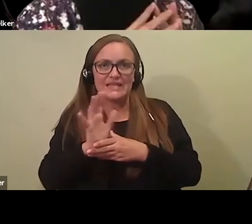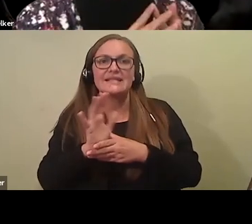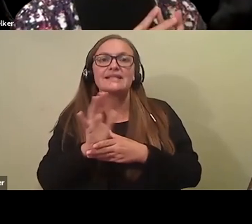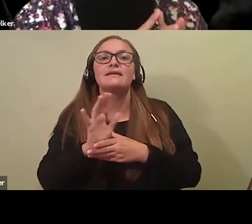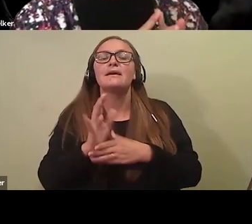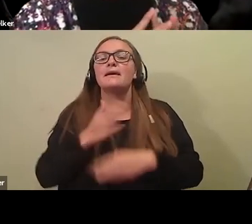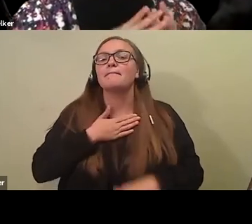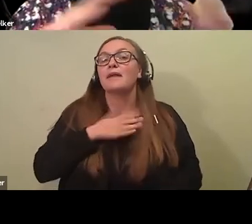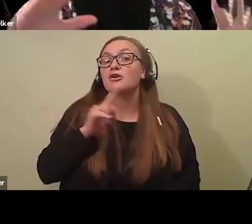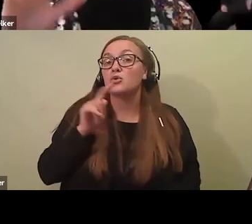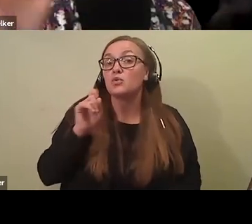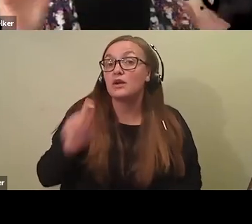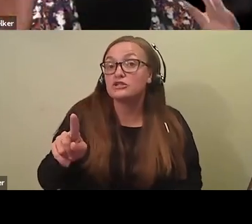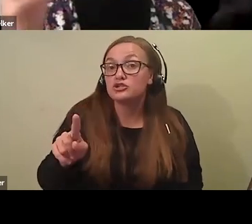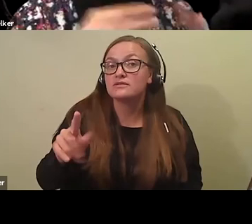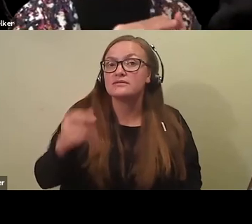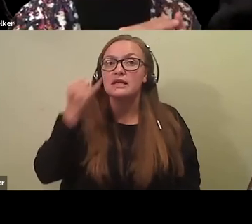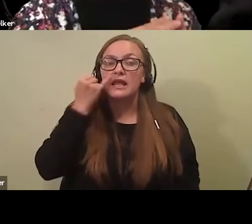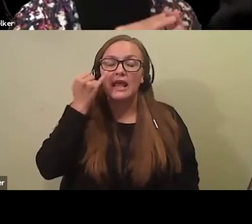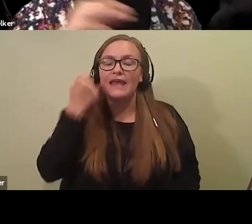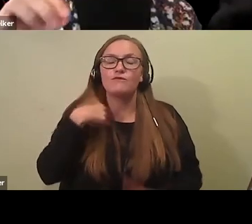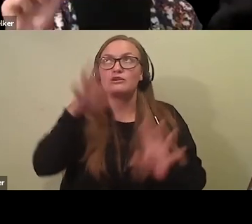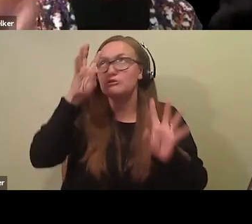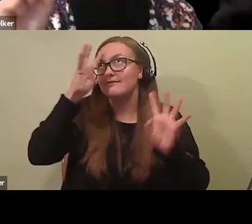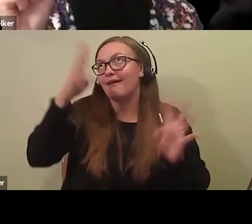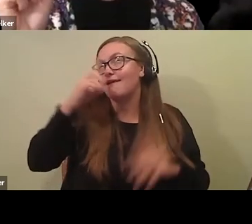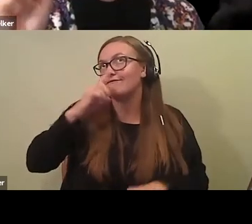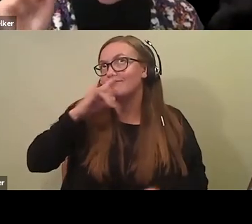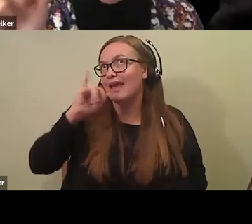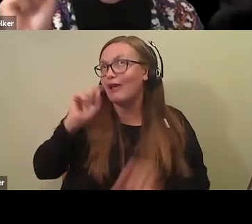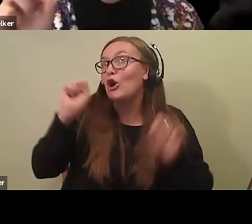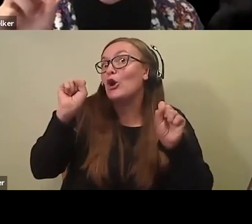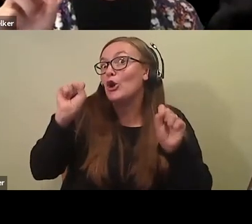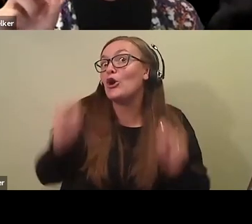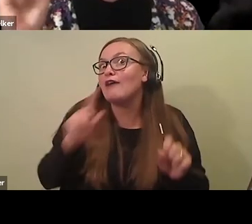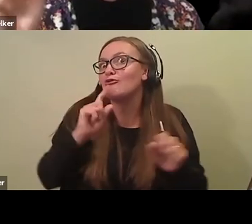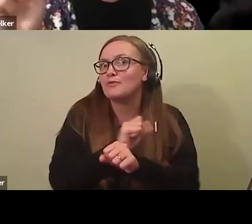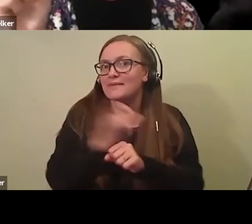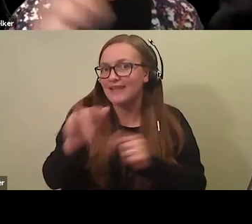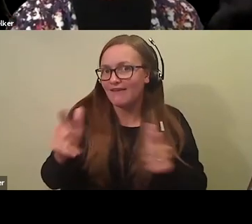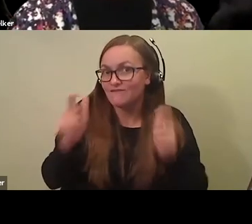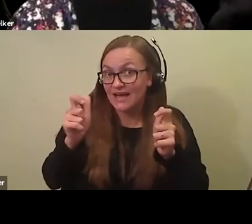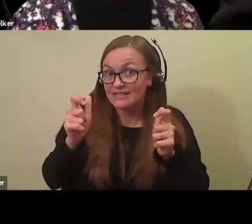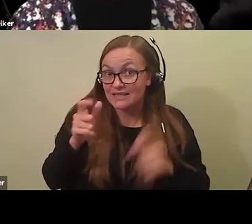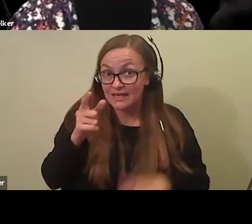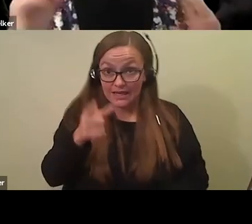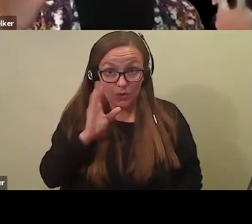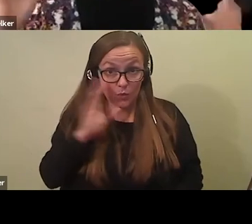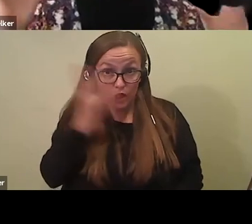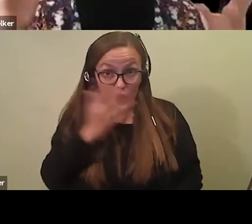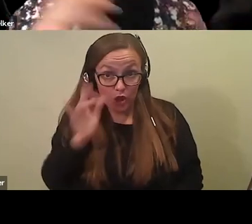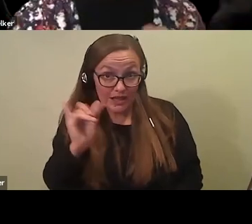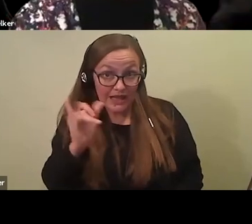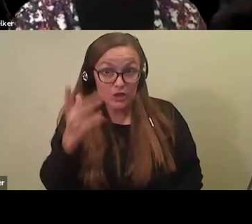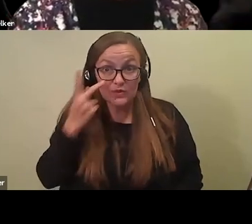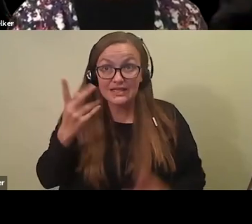my question is, if we just pretended for a second that you really could go that fast, is this actually what it would look like? Would you actually see